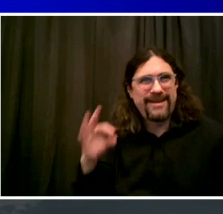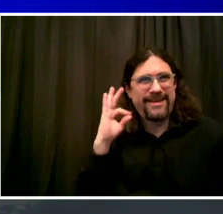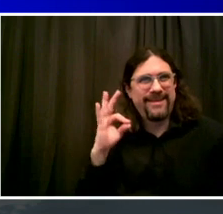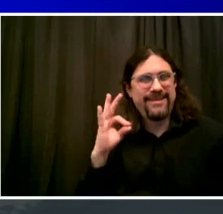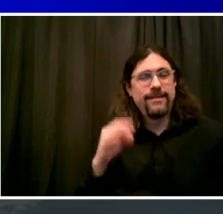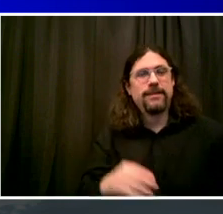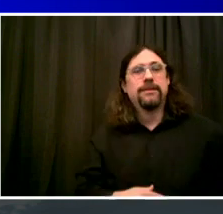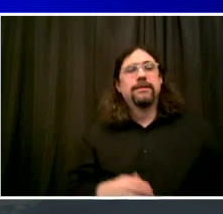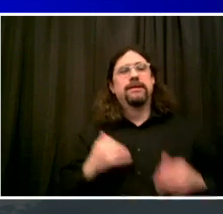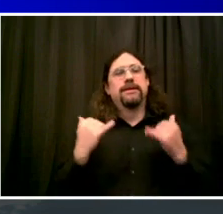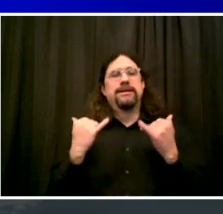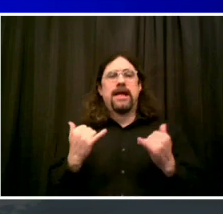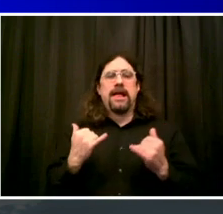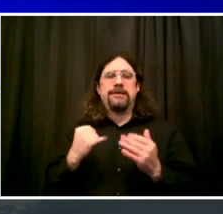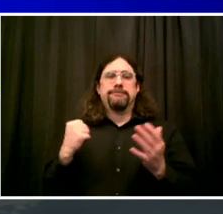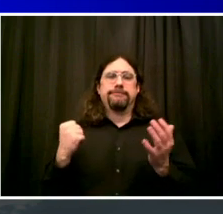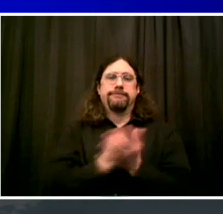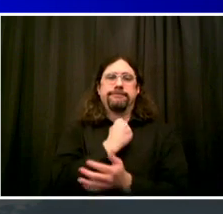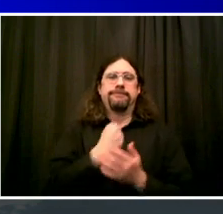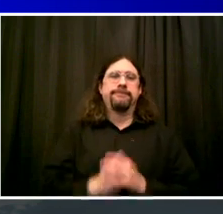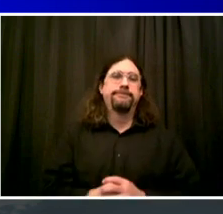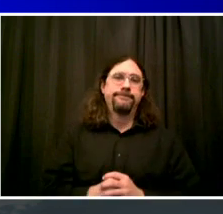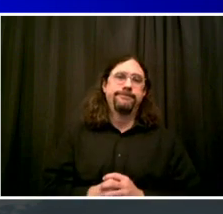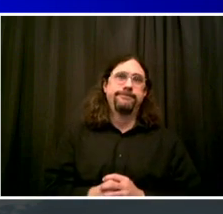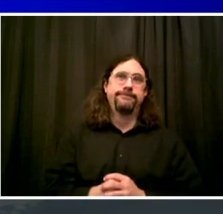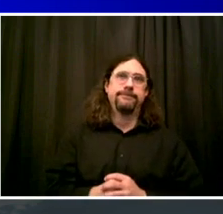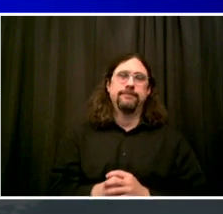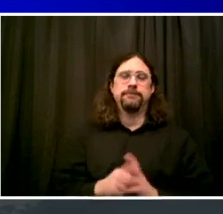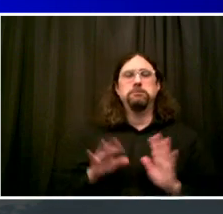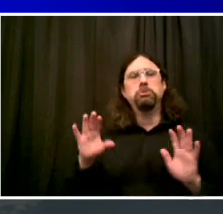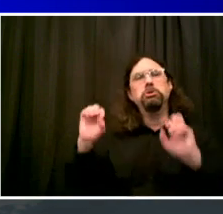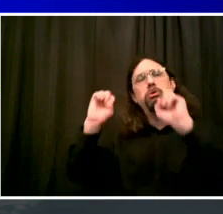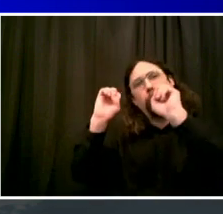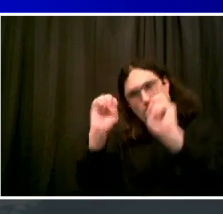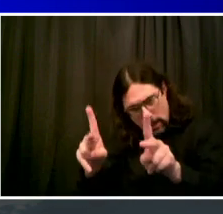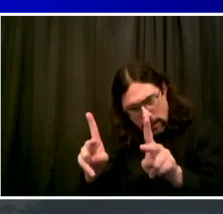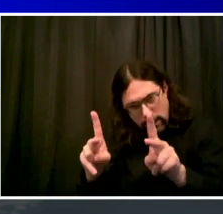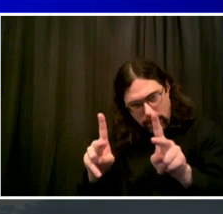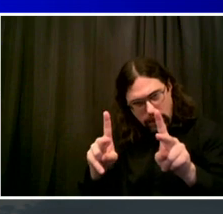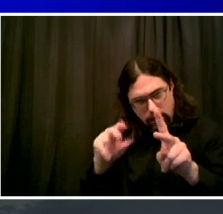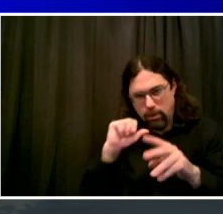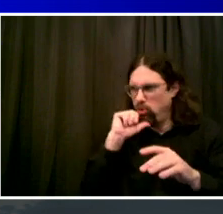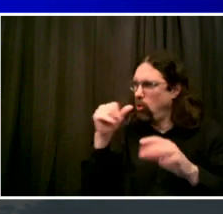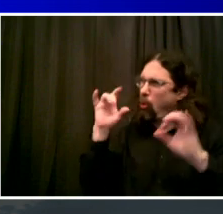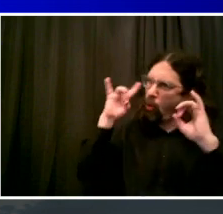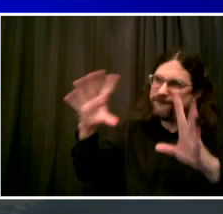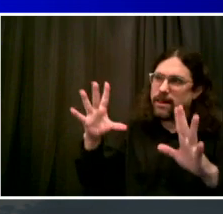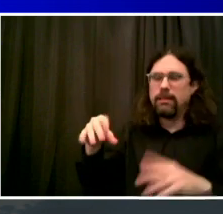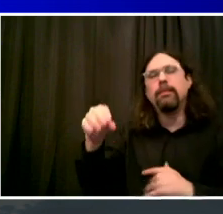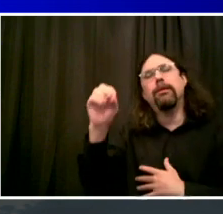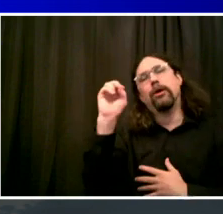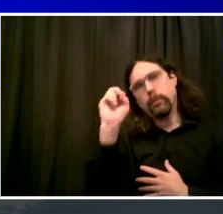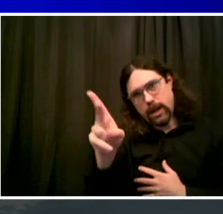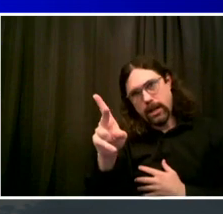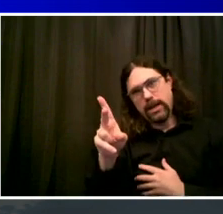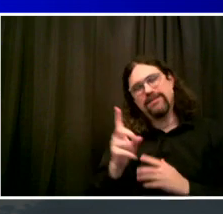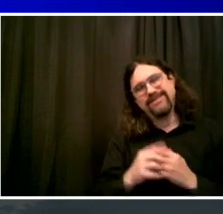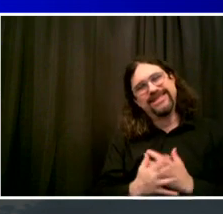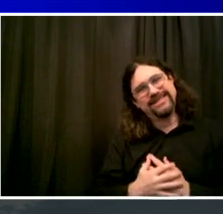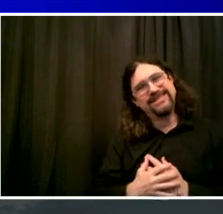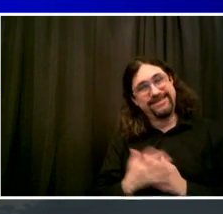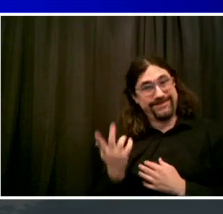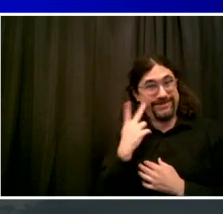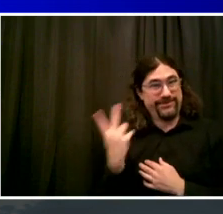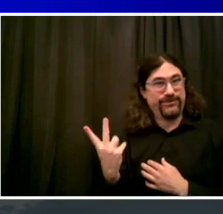but I'll qualify it by saying where things went up, it was by very little amount, so that's at least